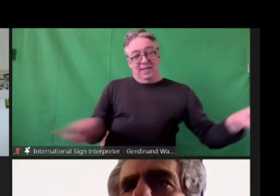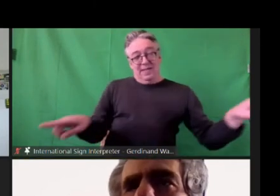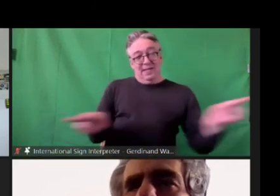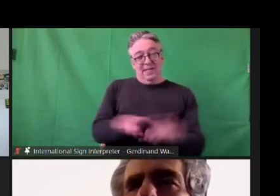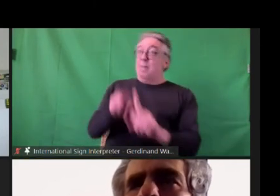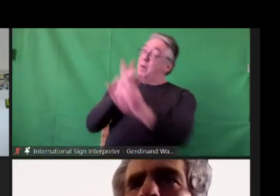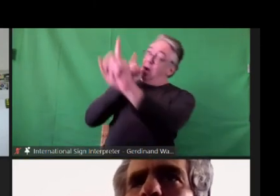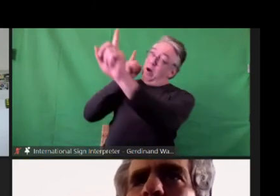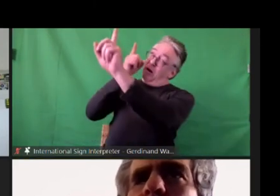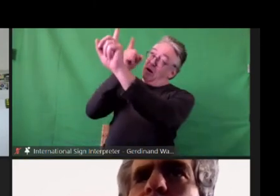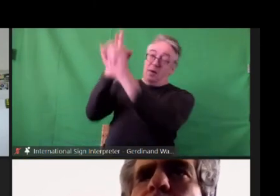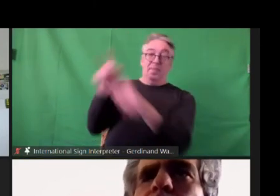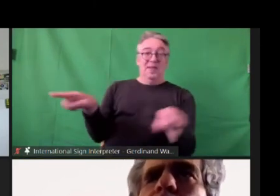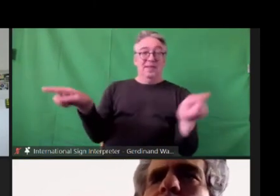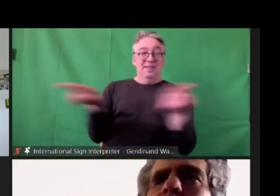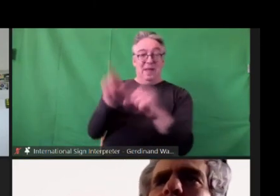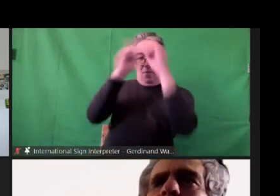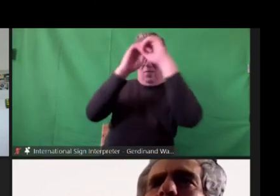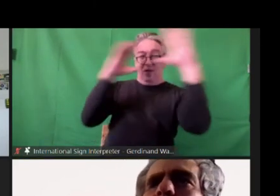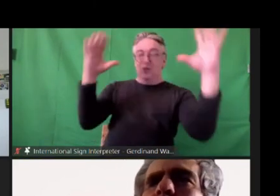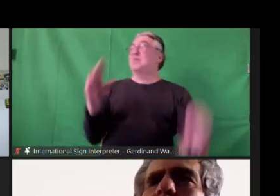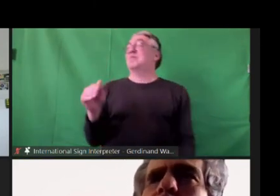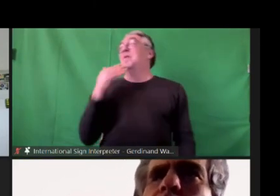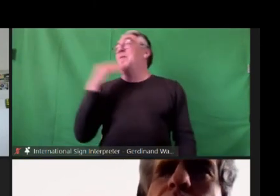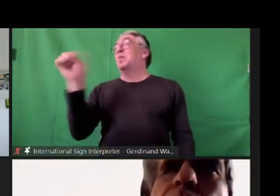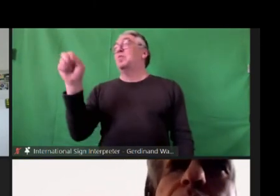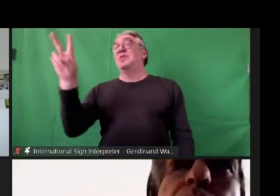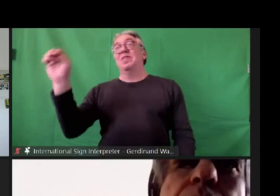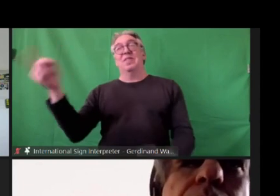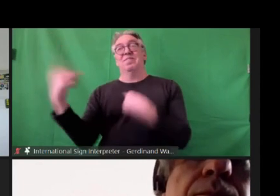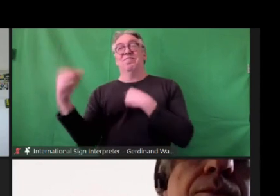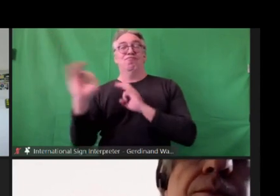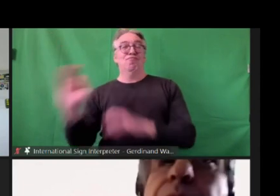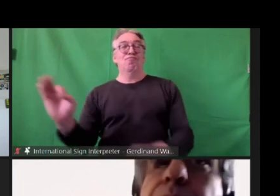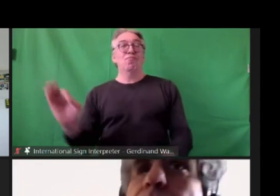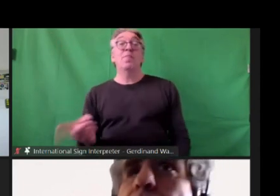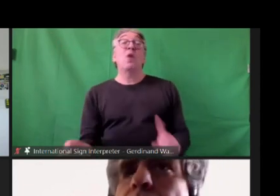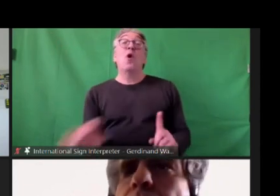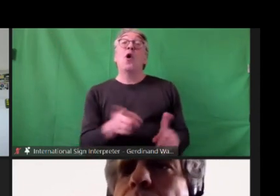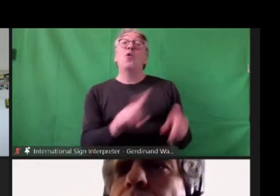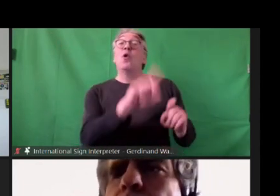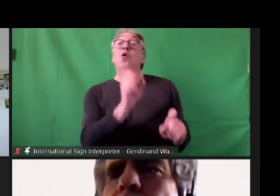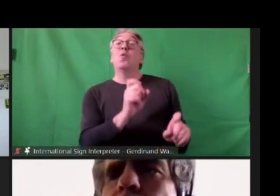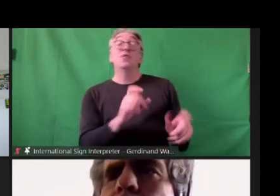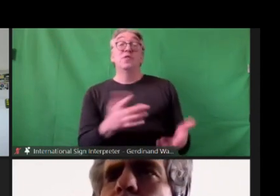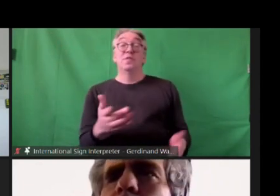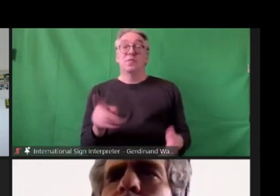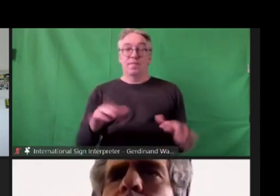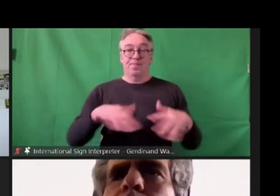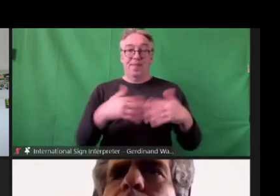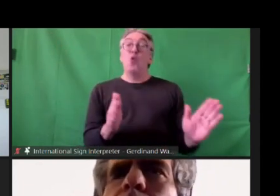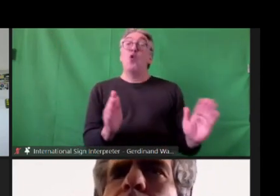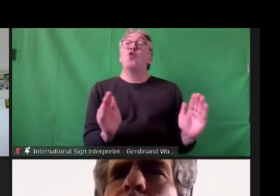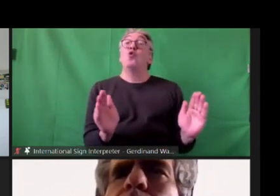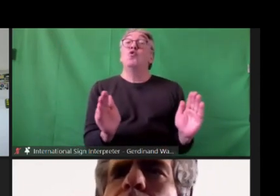Thanks, Steve. That was a great response. So we have another question that's really more to how do we support small and